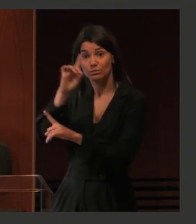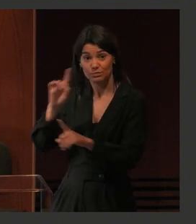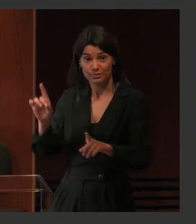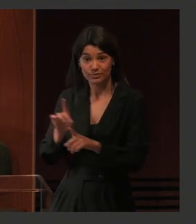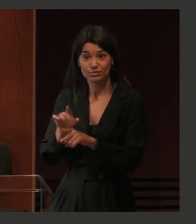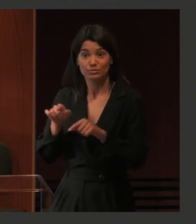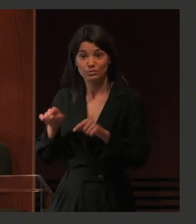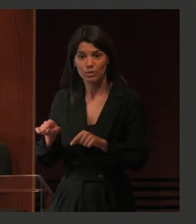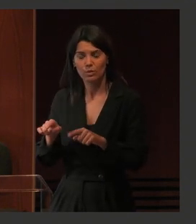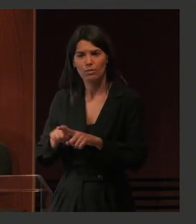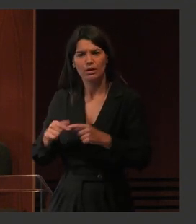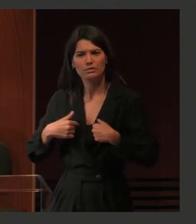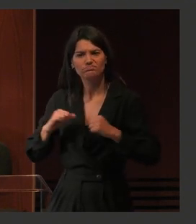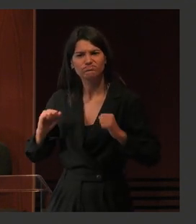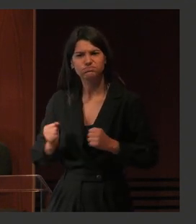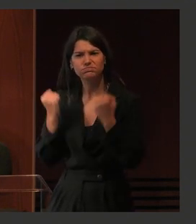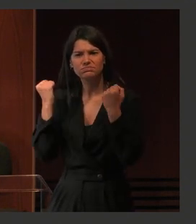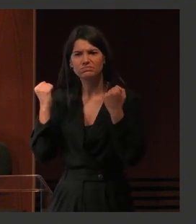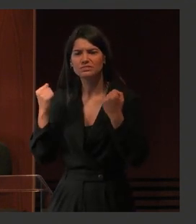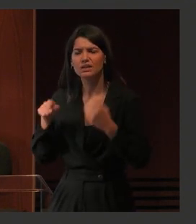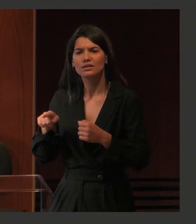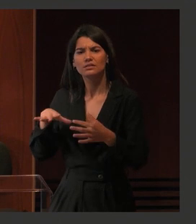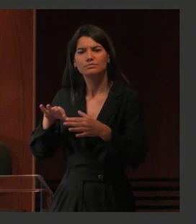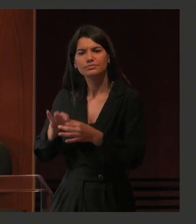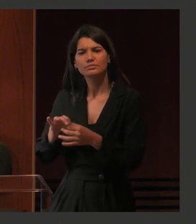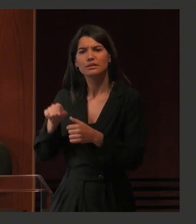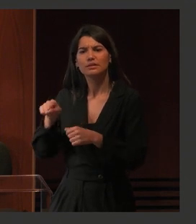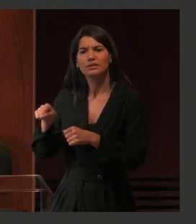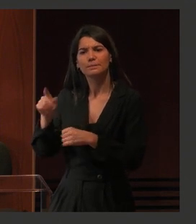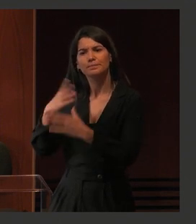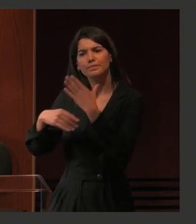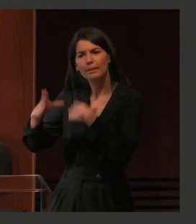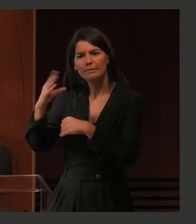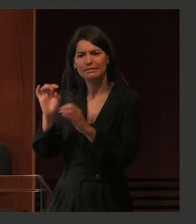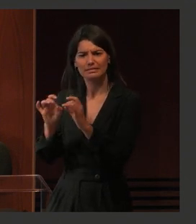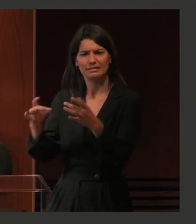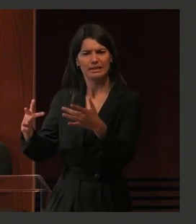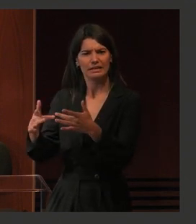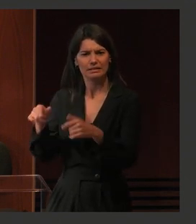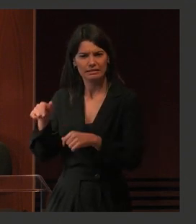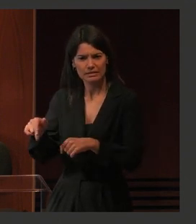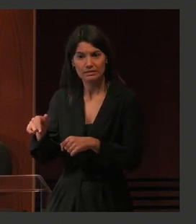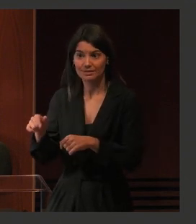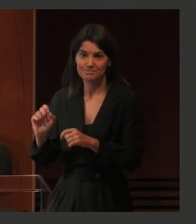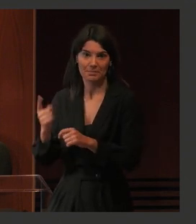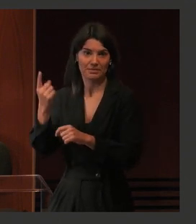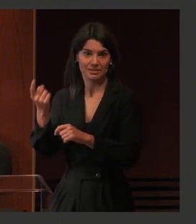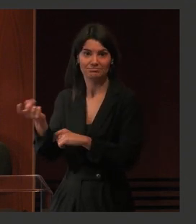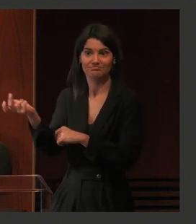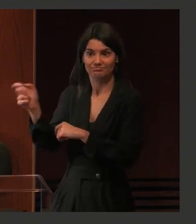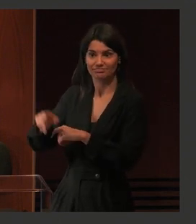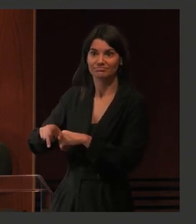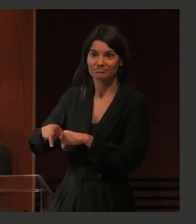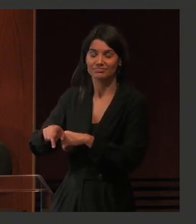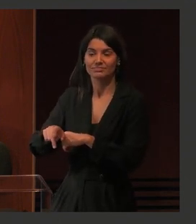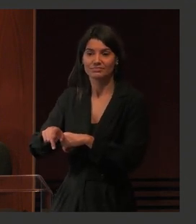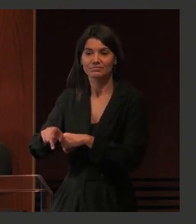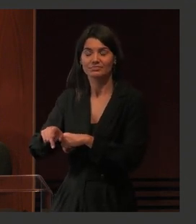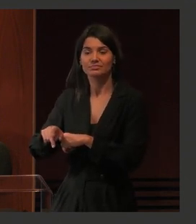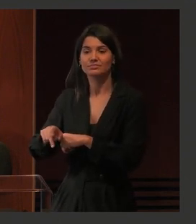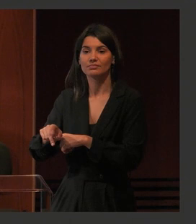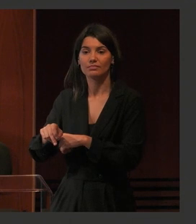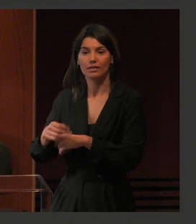to online learning, when it came to media and online media. They were very,